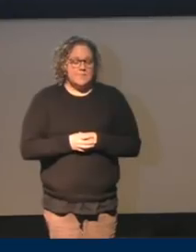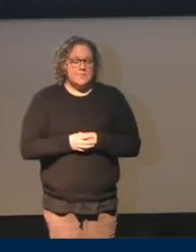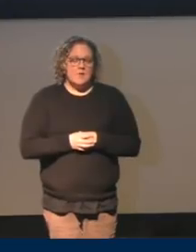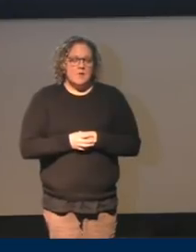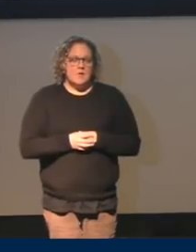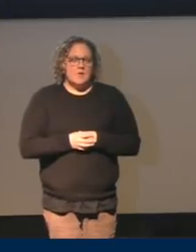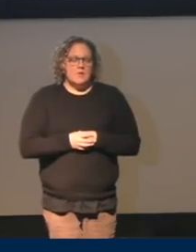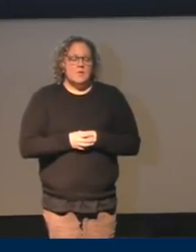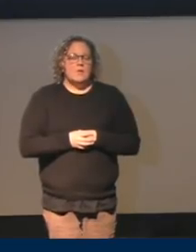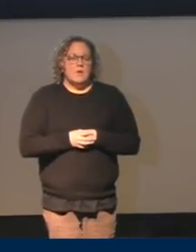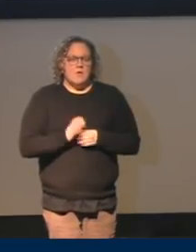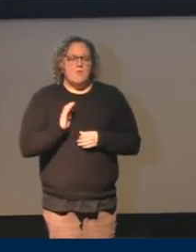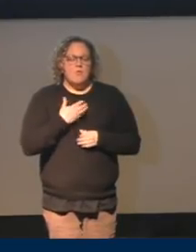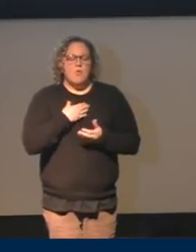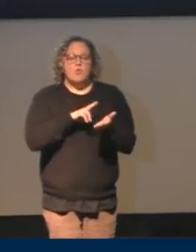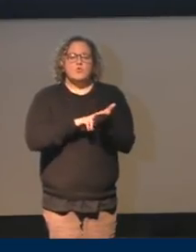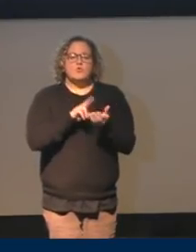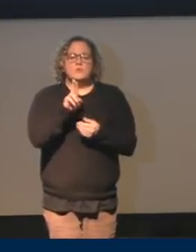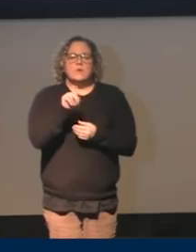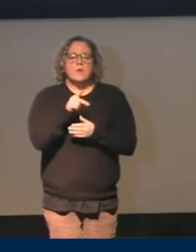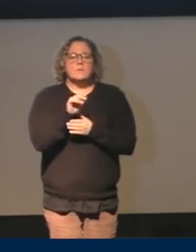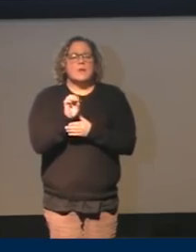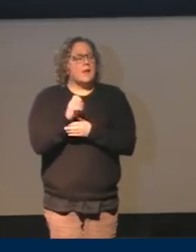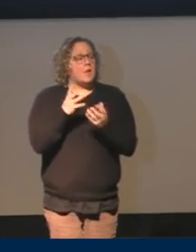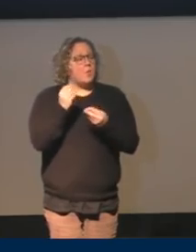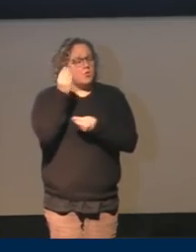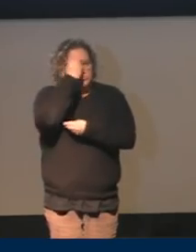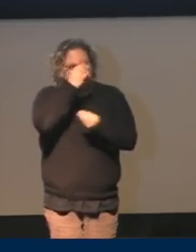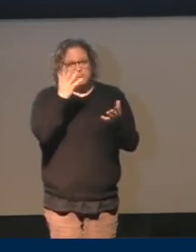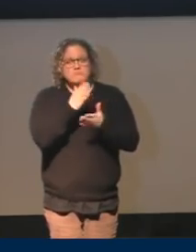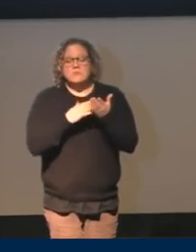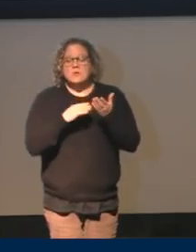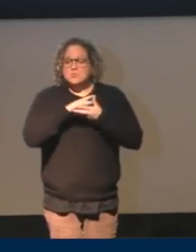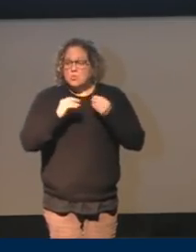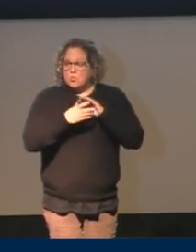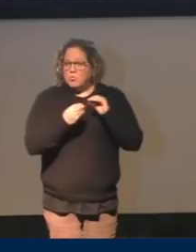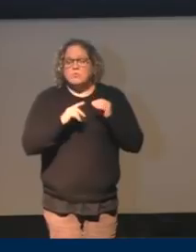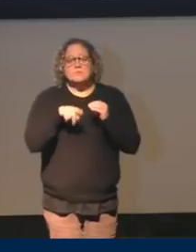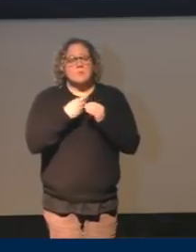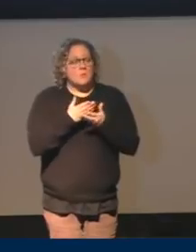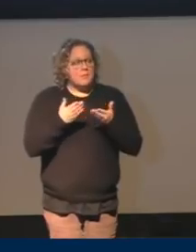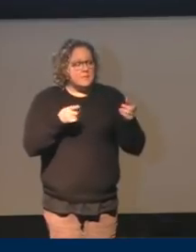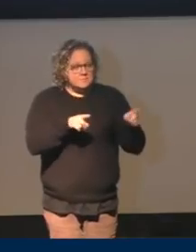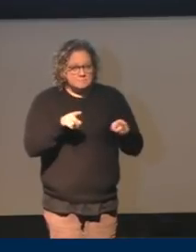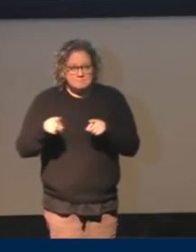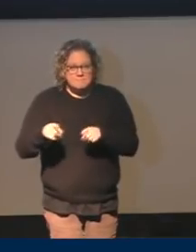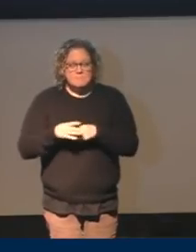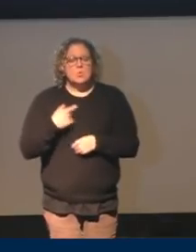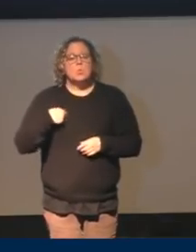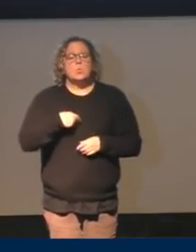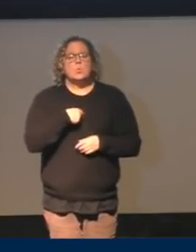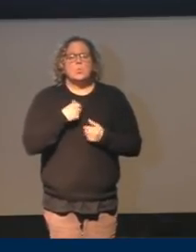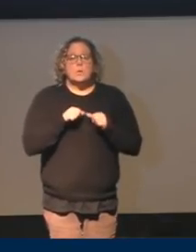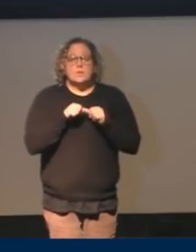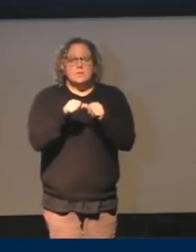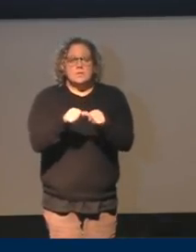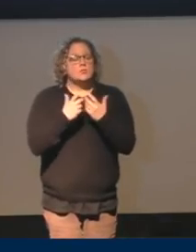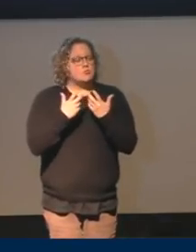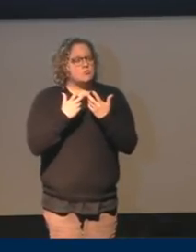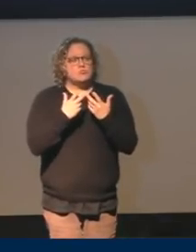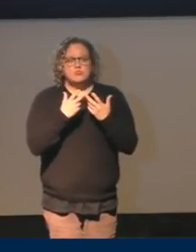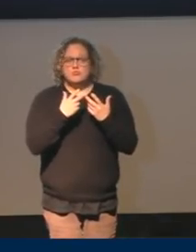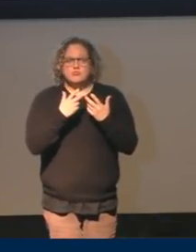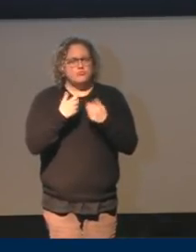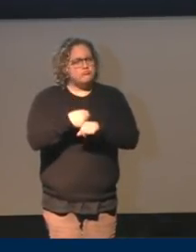So this is our nursing update, and I'd like to tell you some stories and some things that are going on. We continue to rise to the